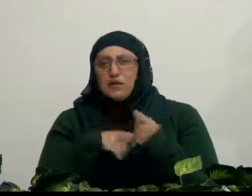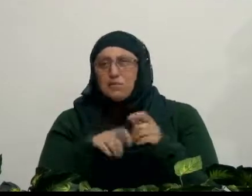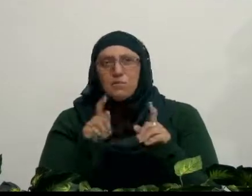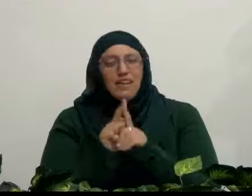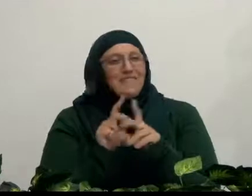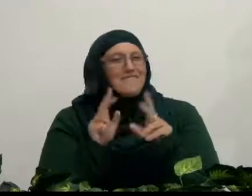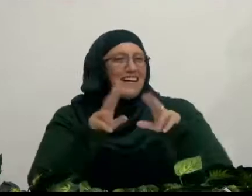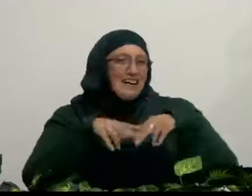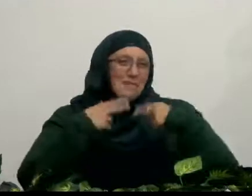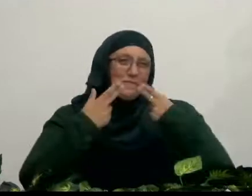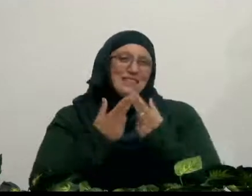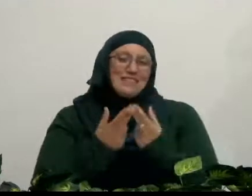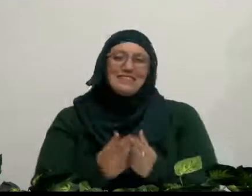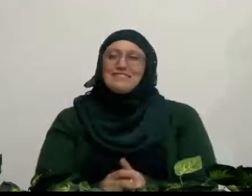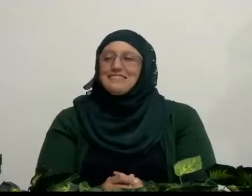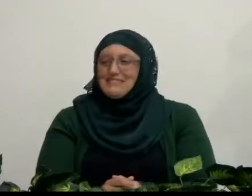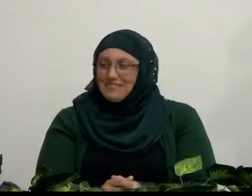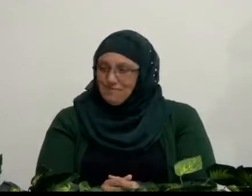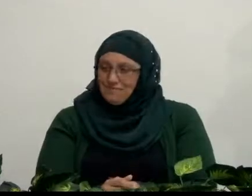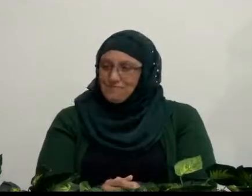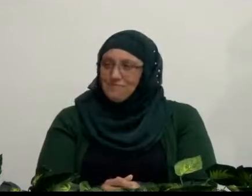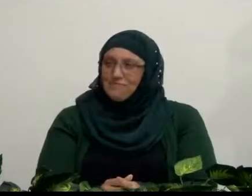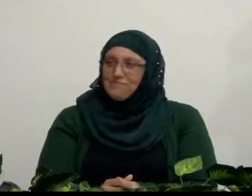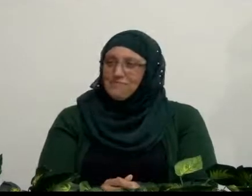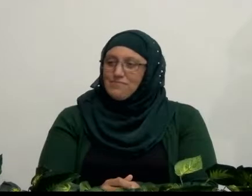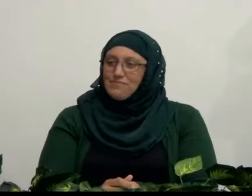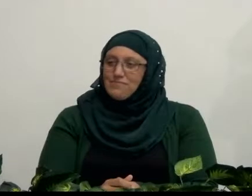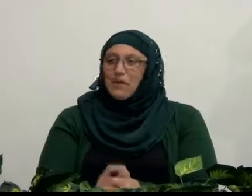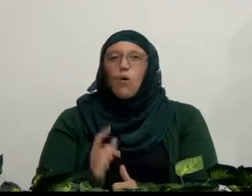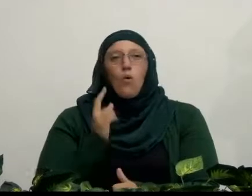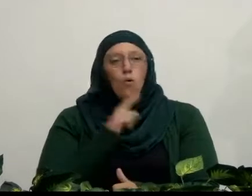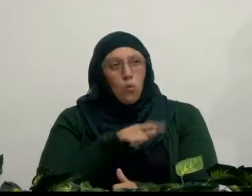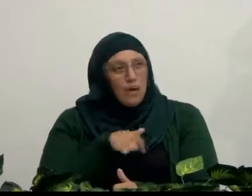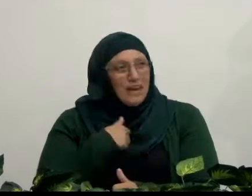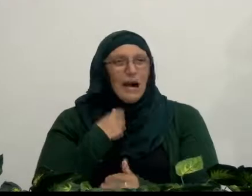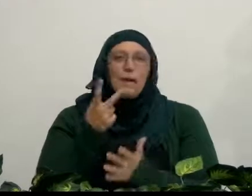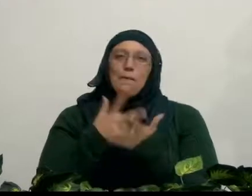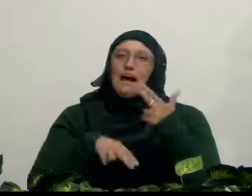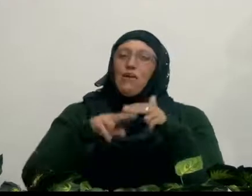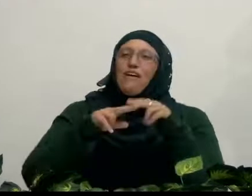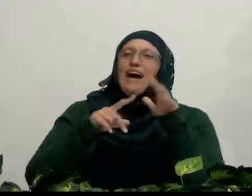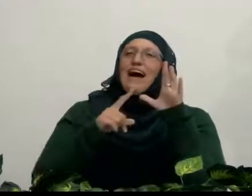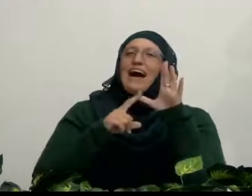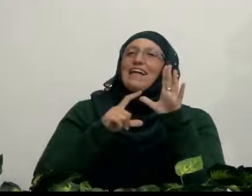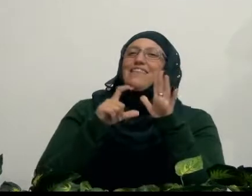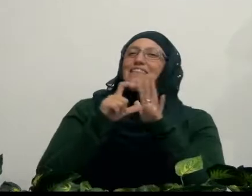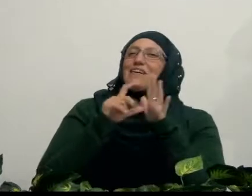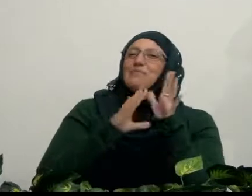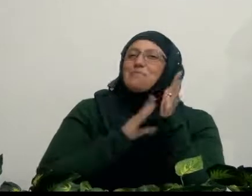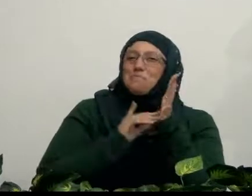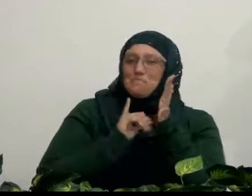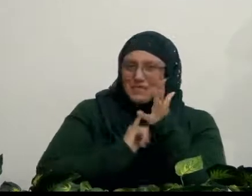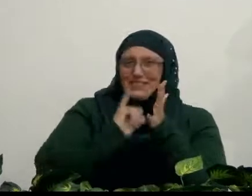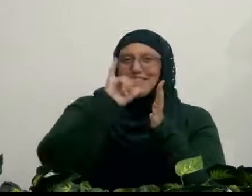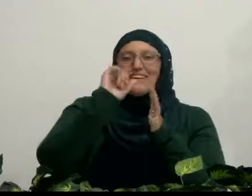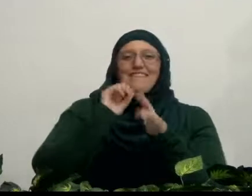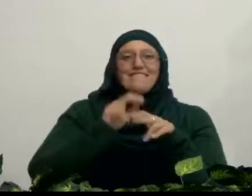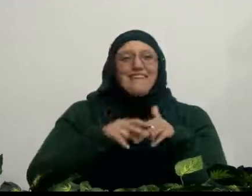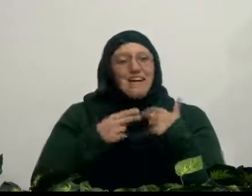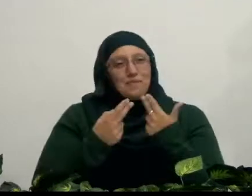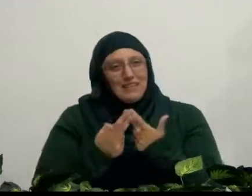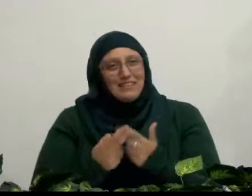As I usually refer to it, at the end of the day, we are part of the Adams family. Inshallah, here at the members